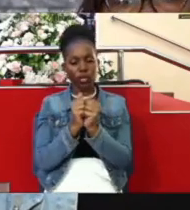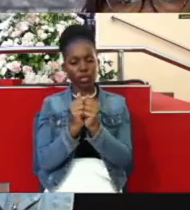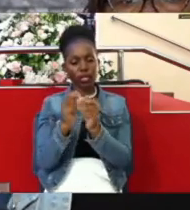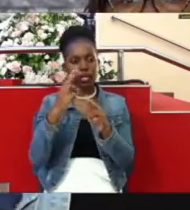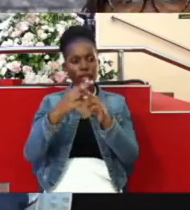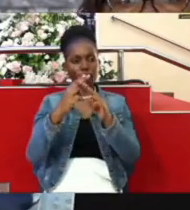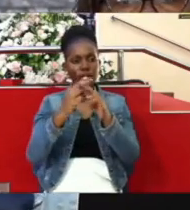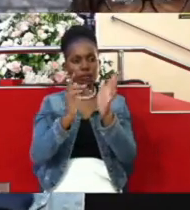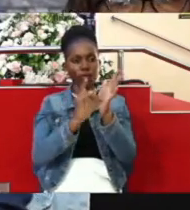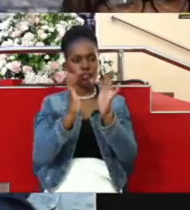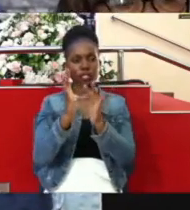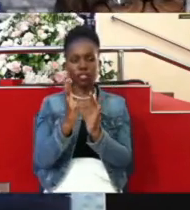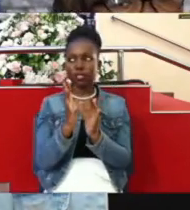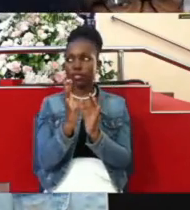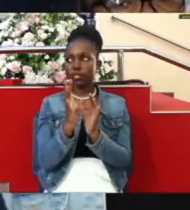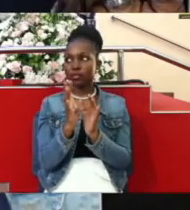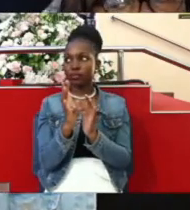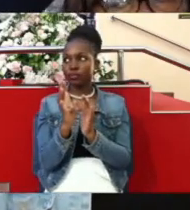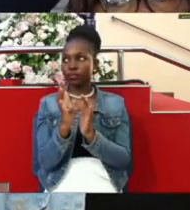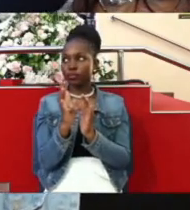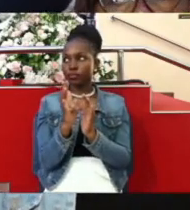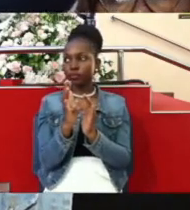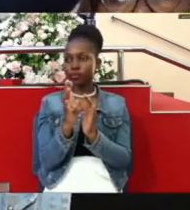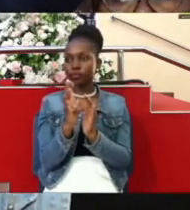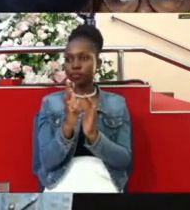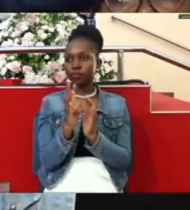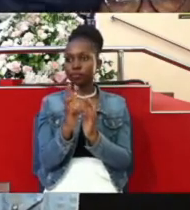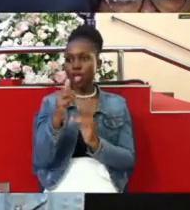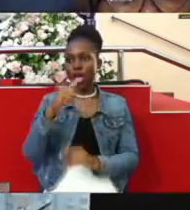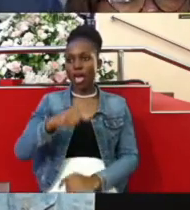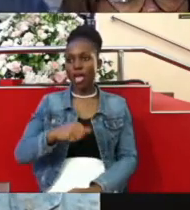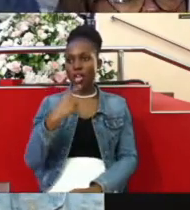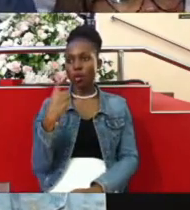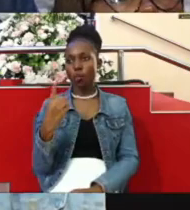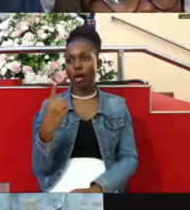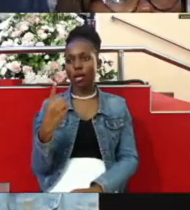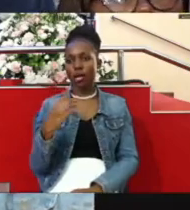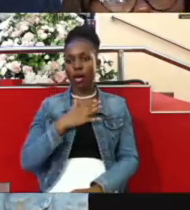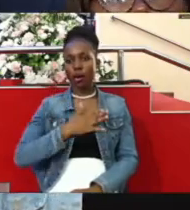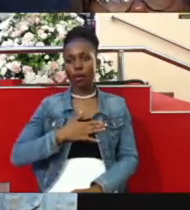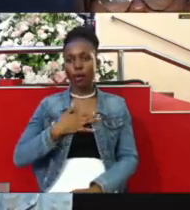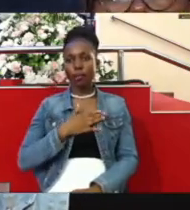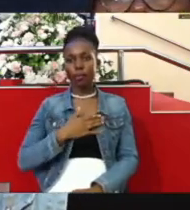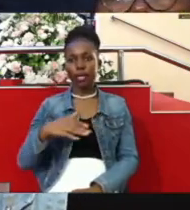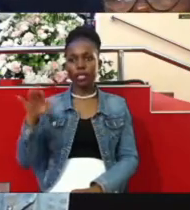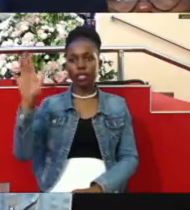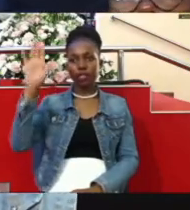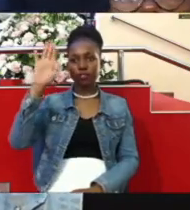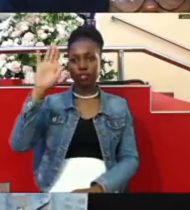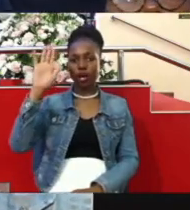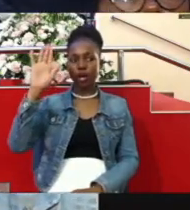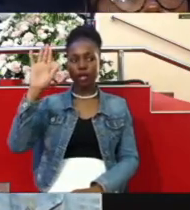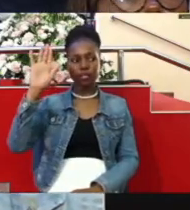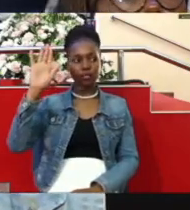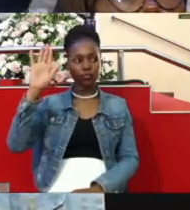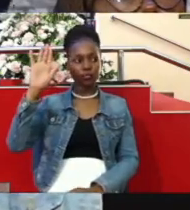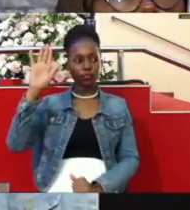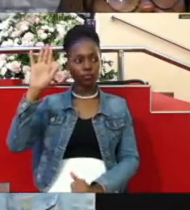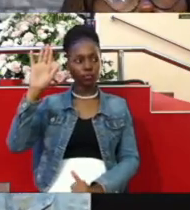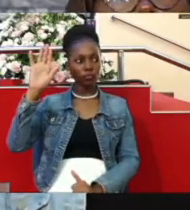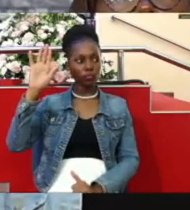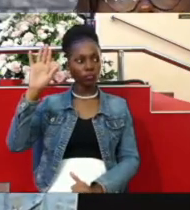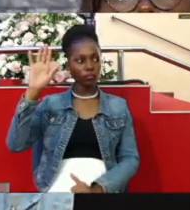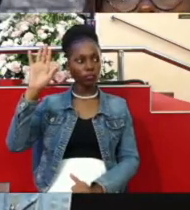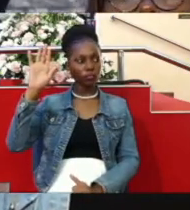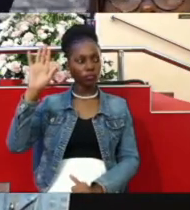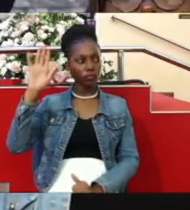of Jesus. Is there such a person? Can you lift up your hand? I want to see it. I want to see it. We'd like to